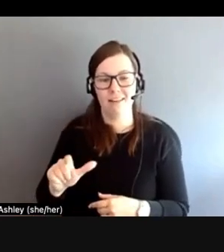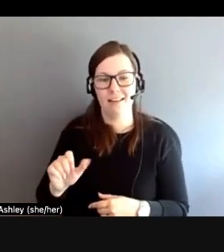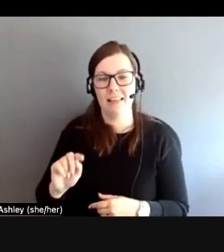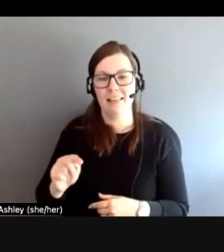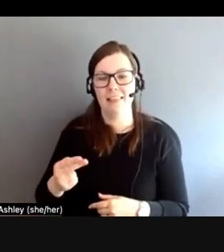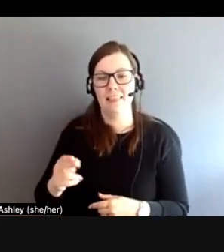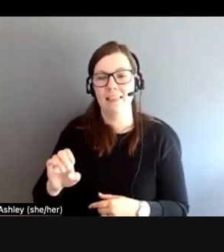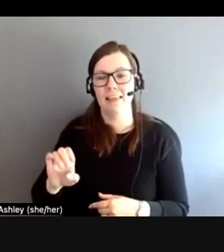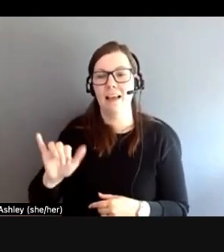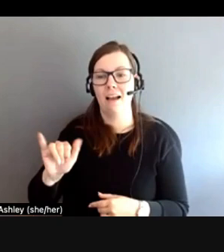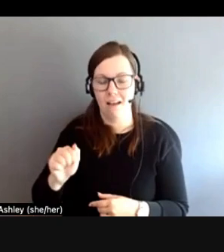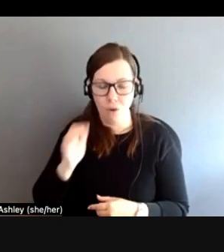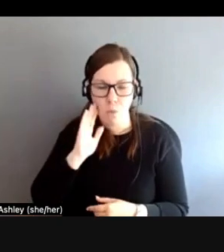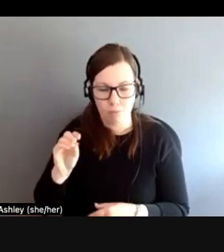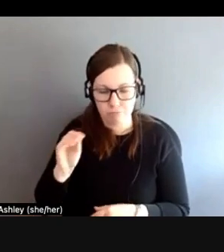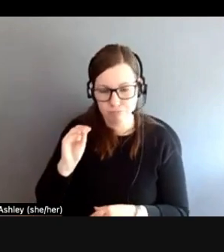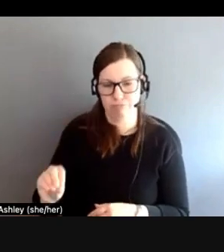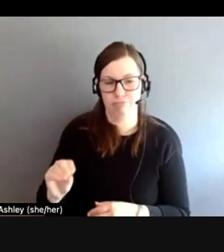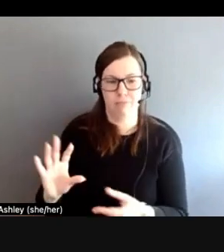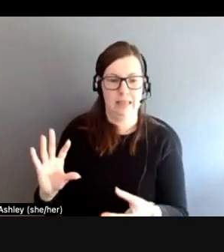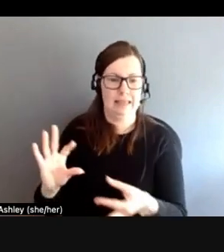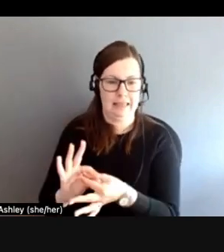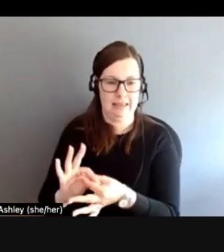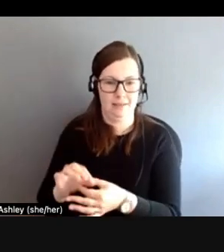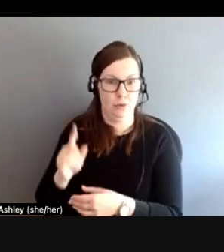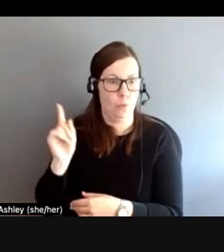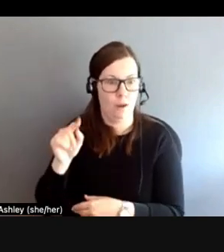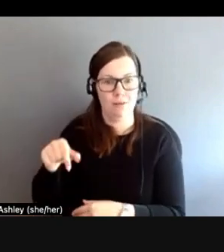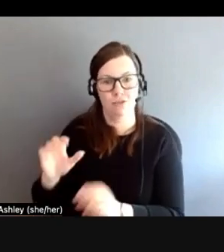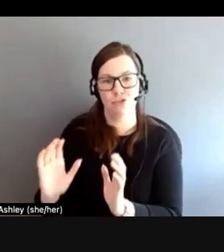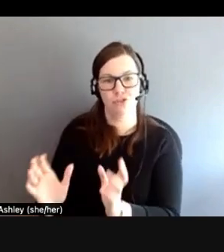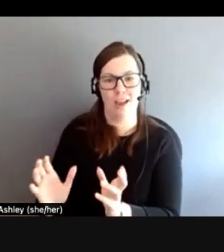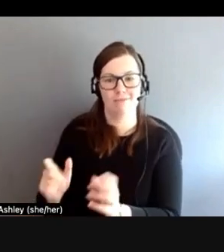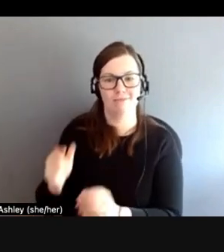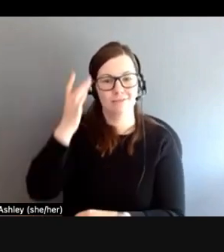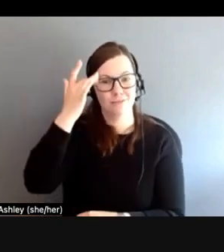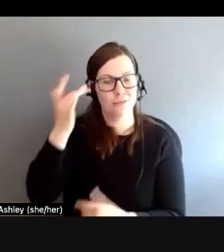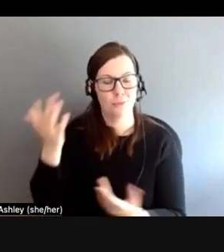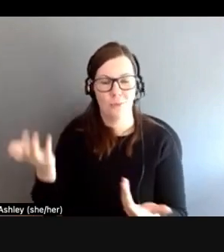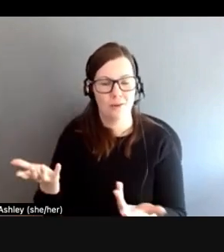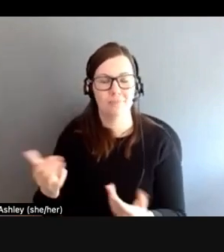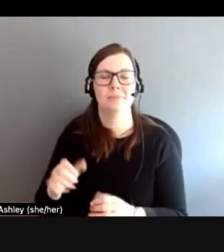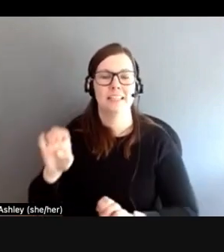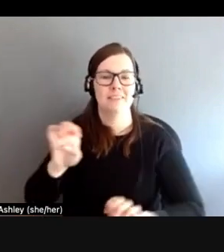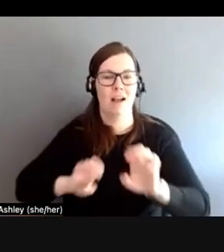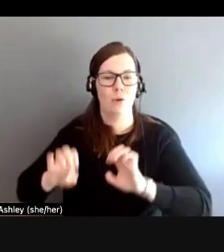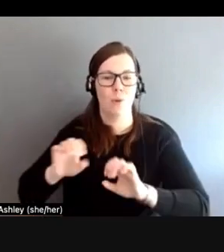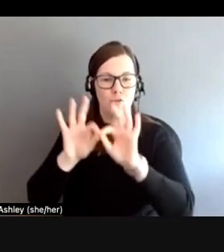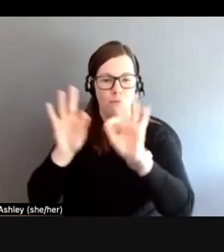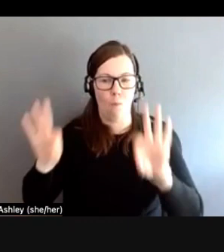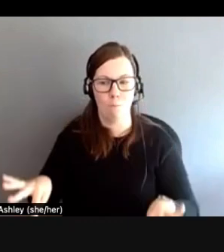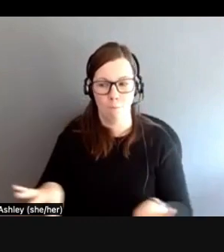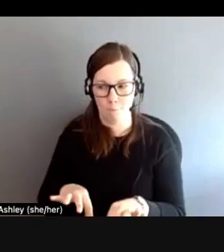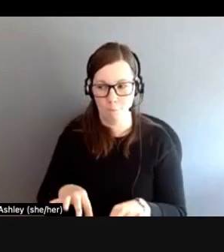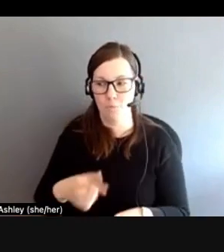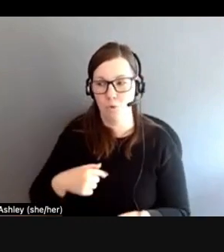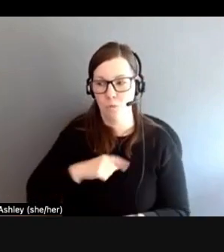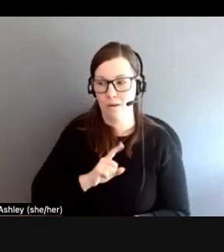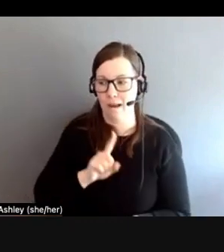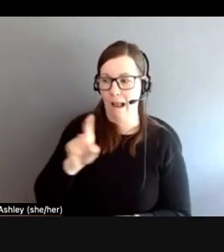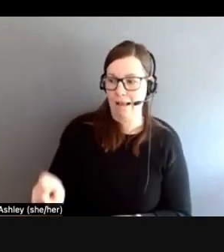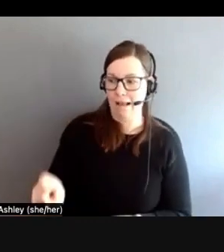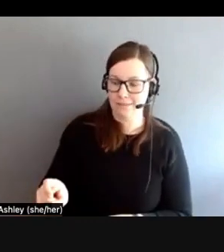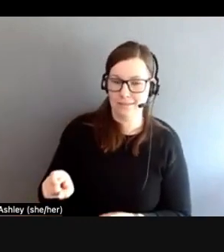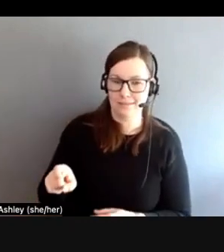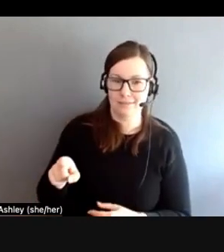Put this link in the chat. We have an evaluation form, as we always do. And we're asking people how you felt this session went, but we're